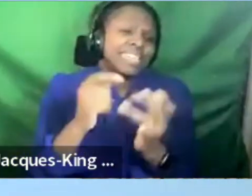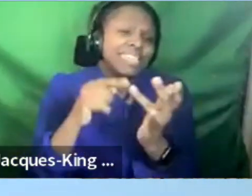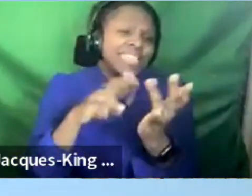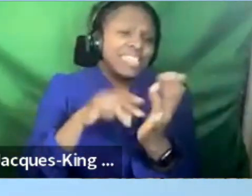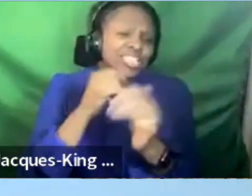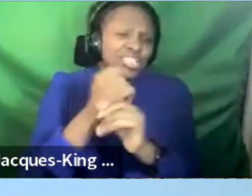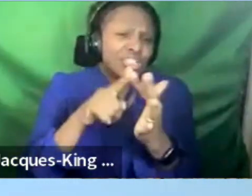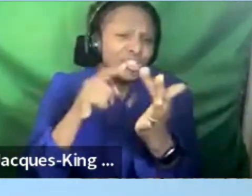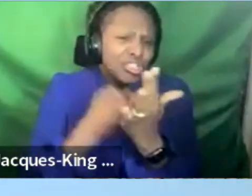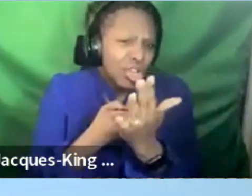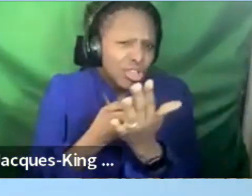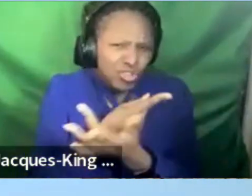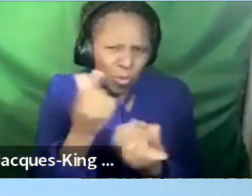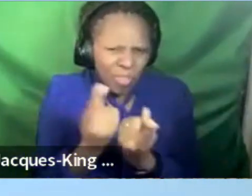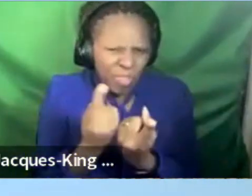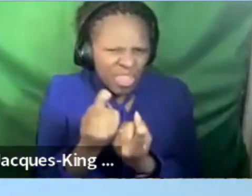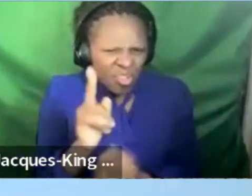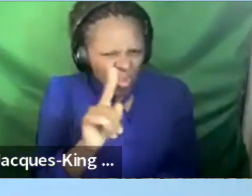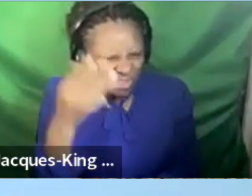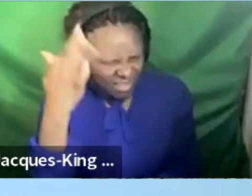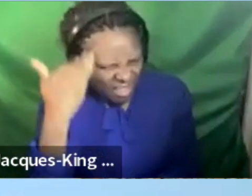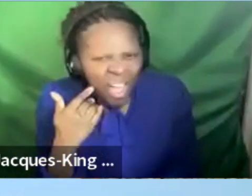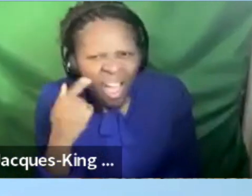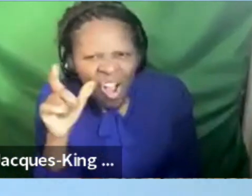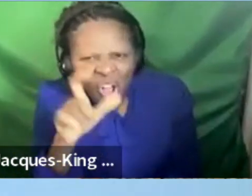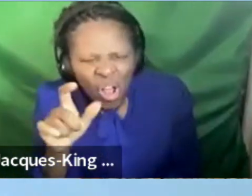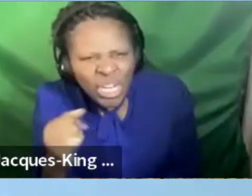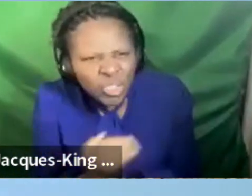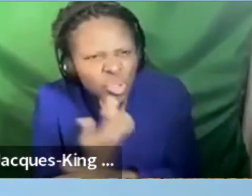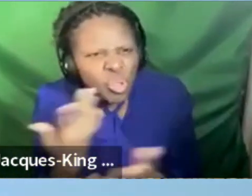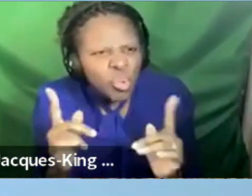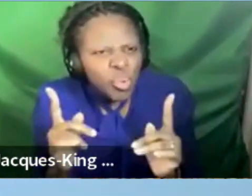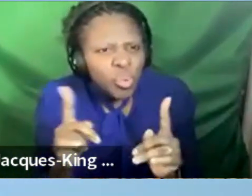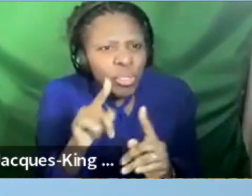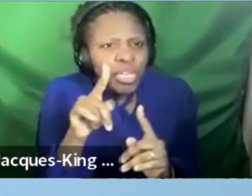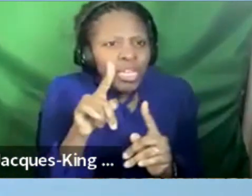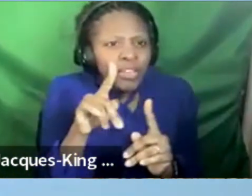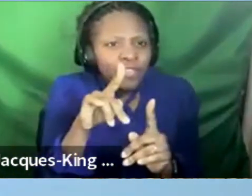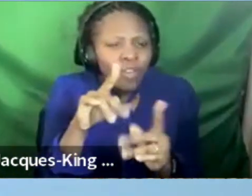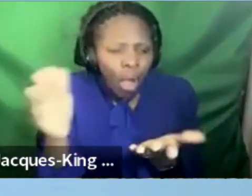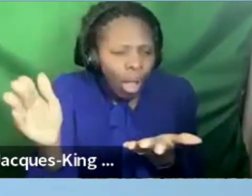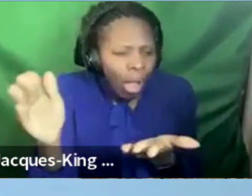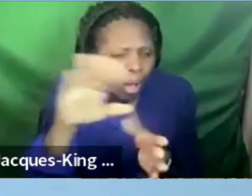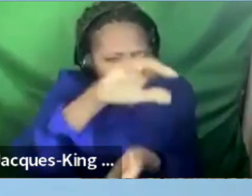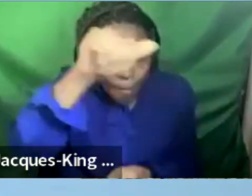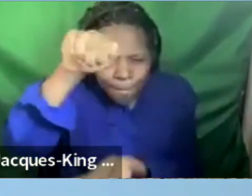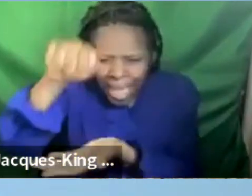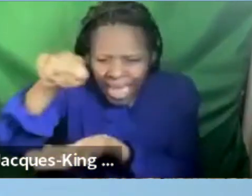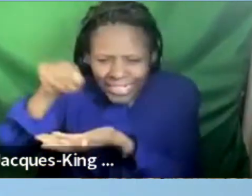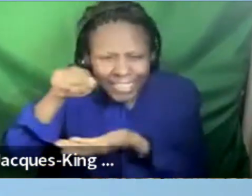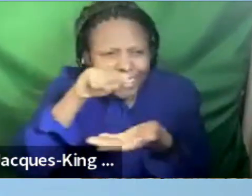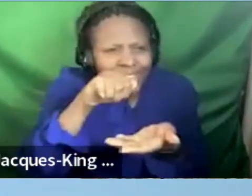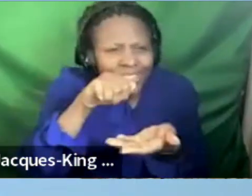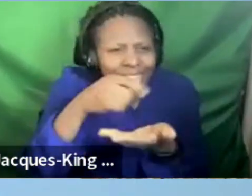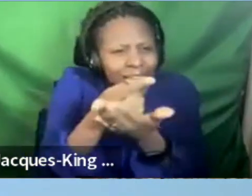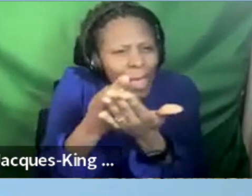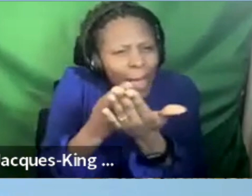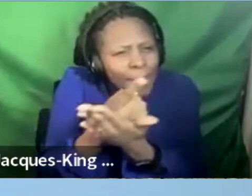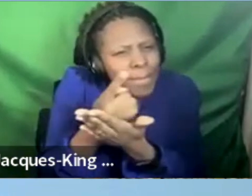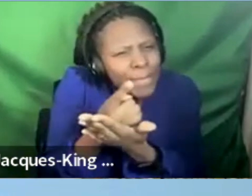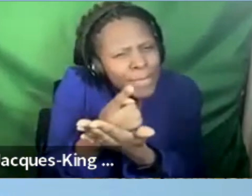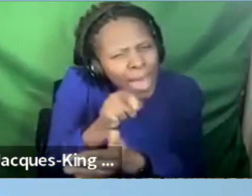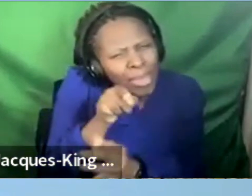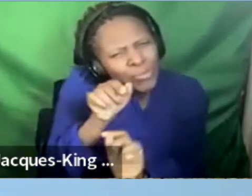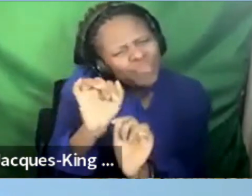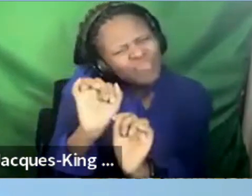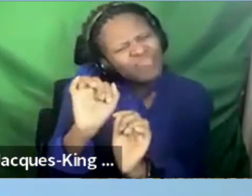his carefree ginger something. And I thought, what's his hair color got to do with this? So